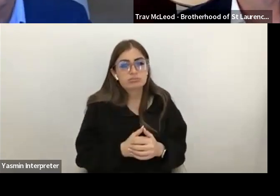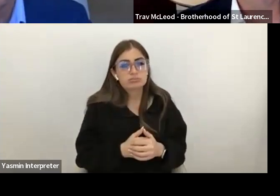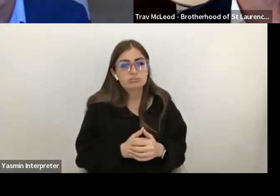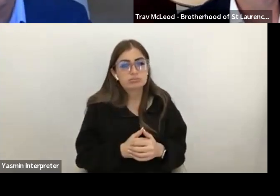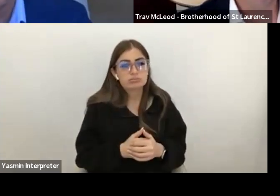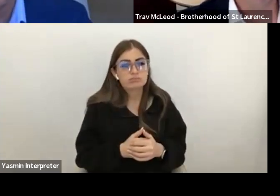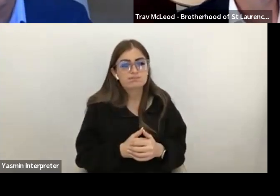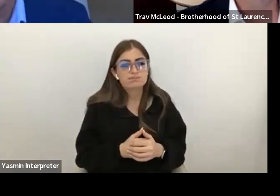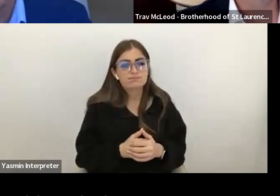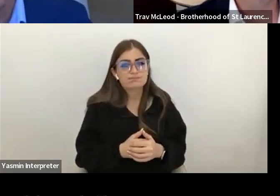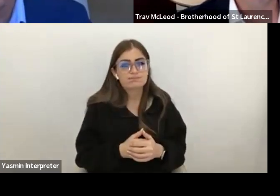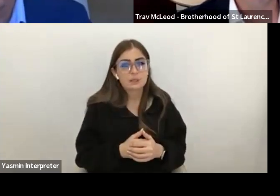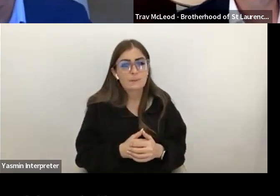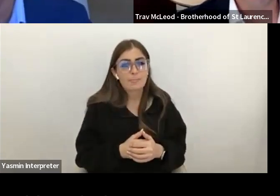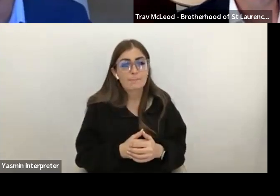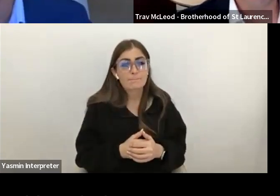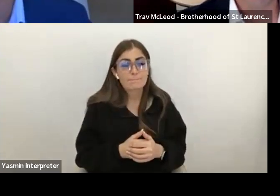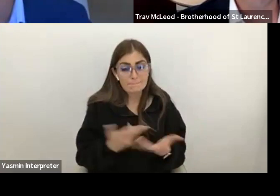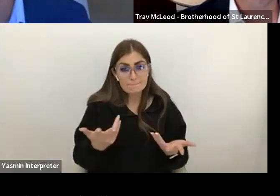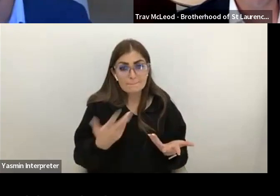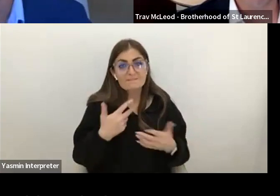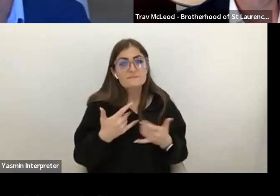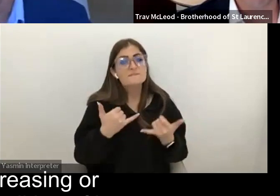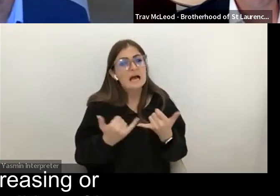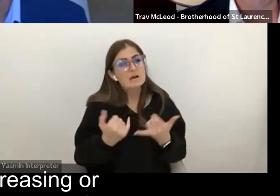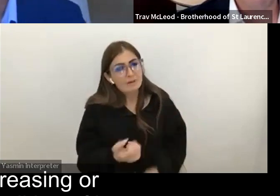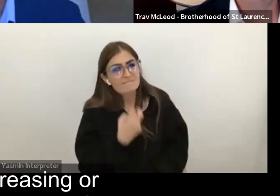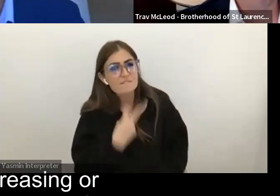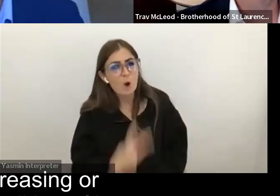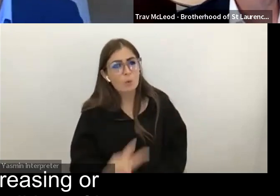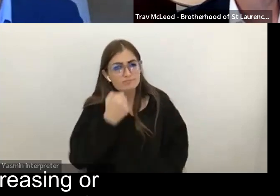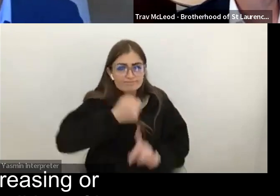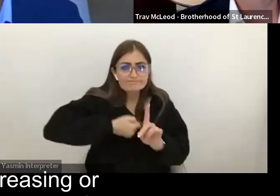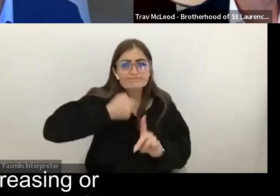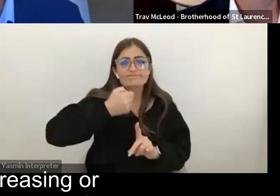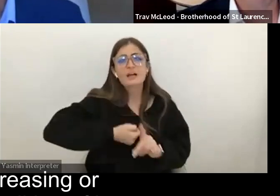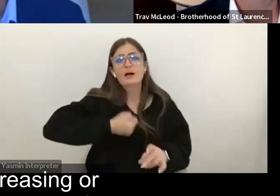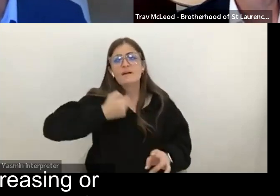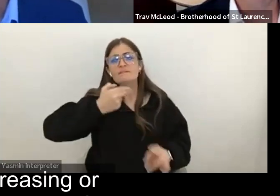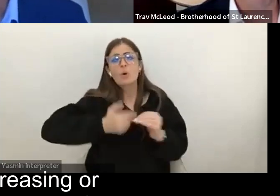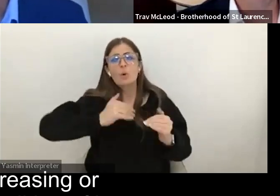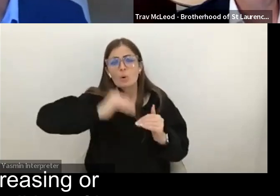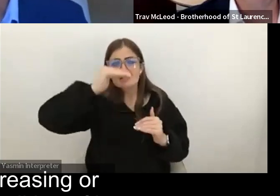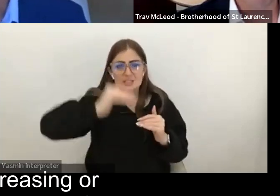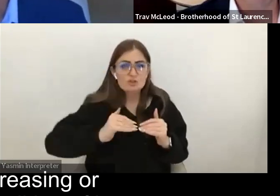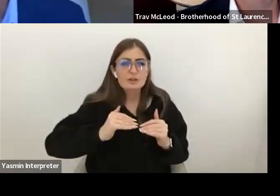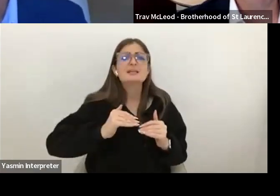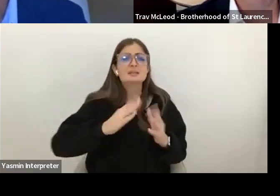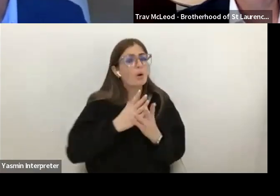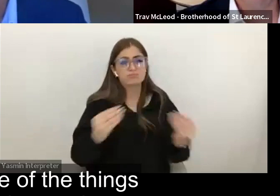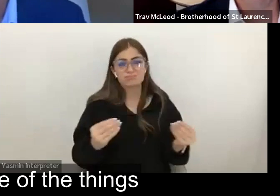know, been quite vocal in relation to the decreasing or even the abolition of